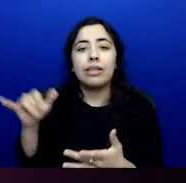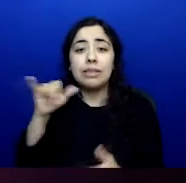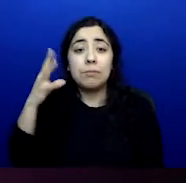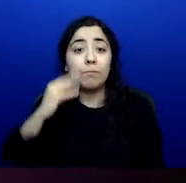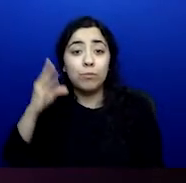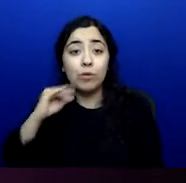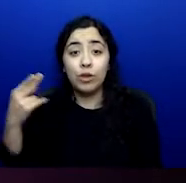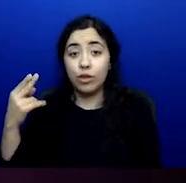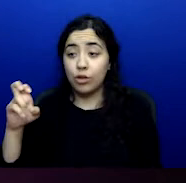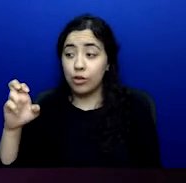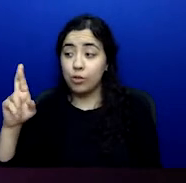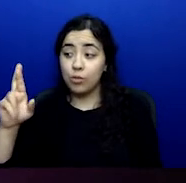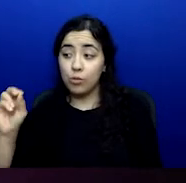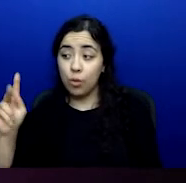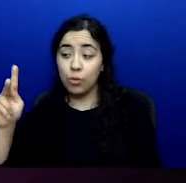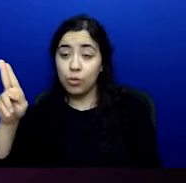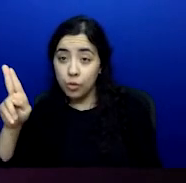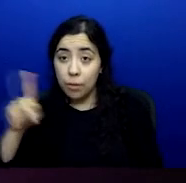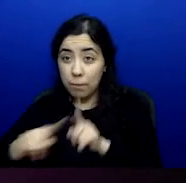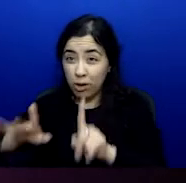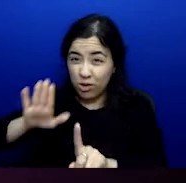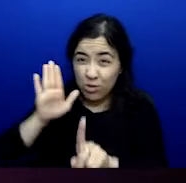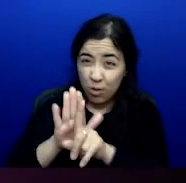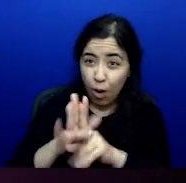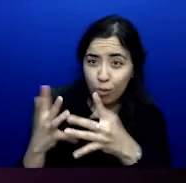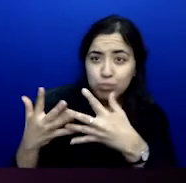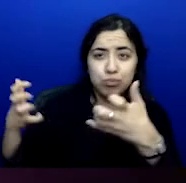Heroku, but on your own AWS account.